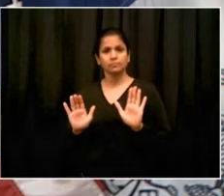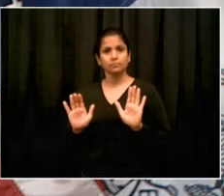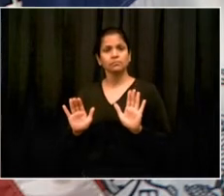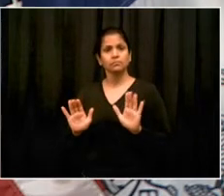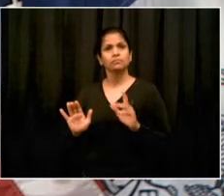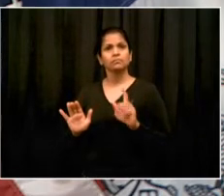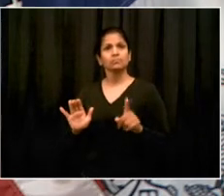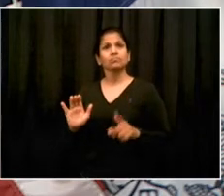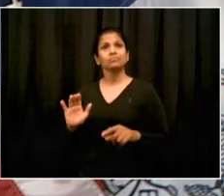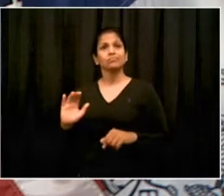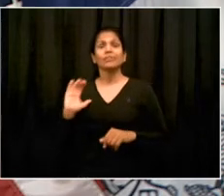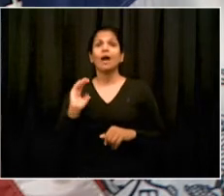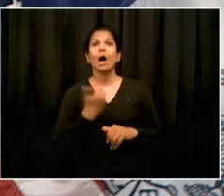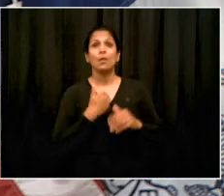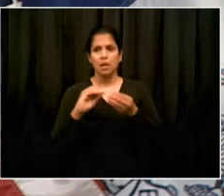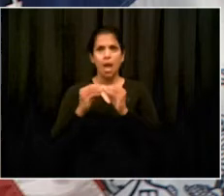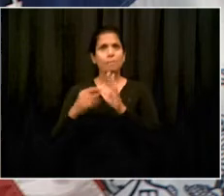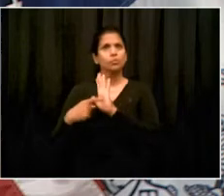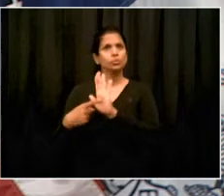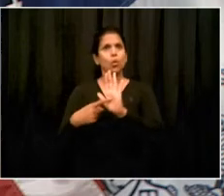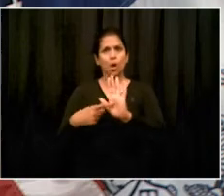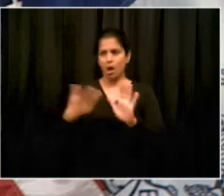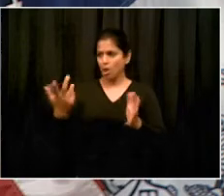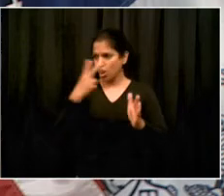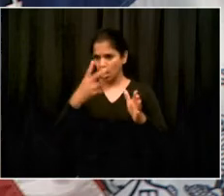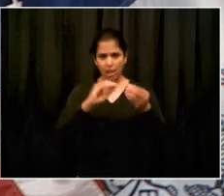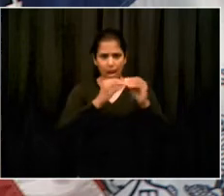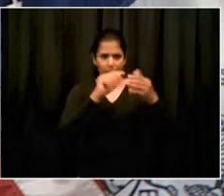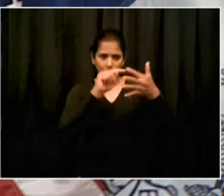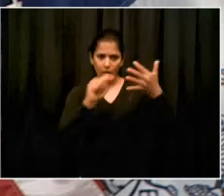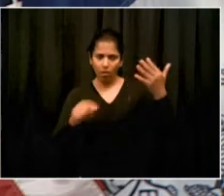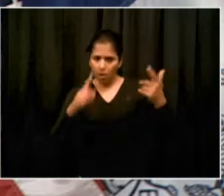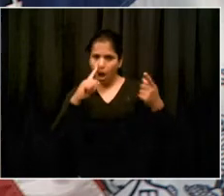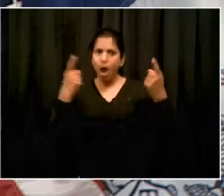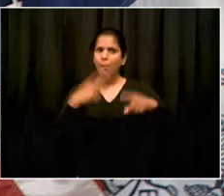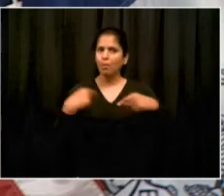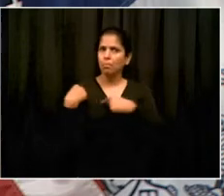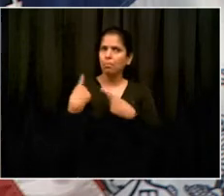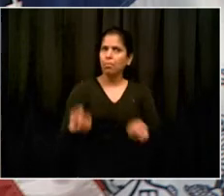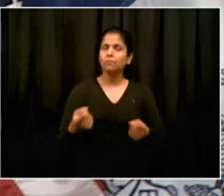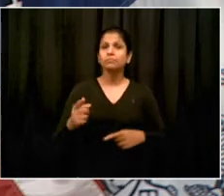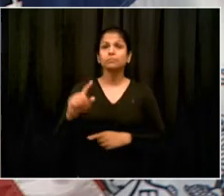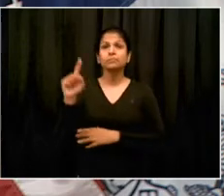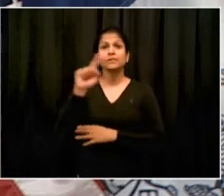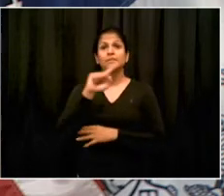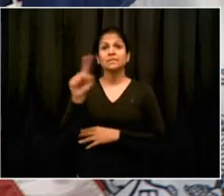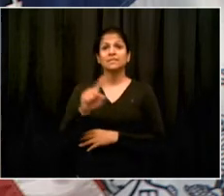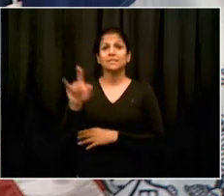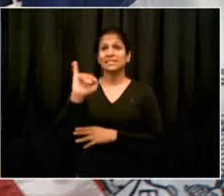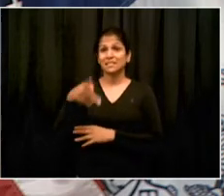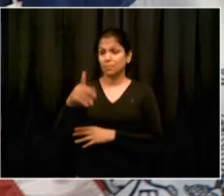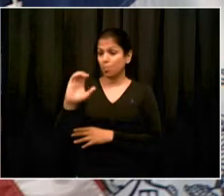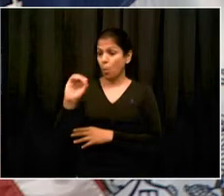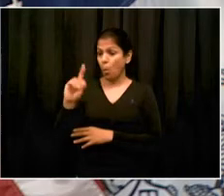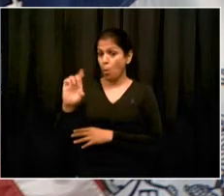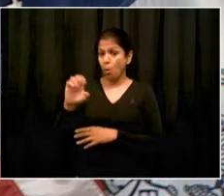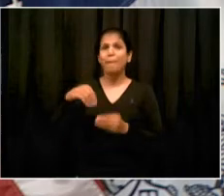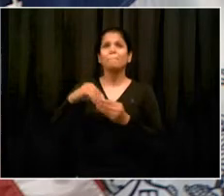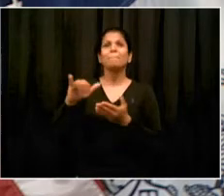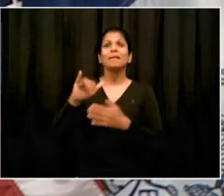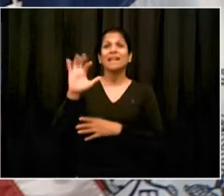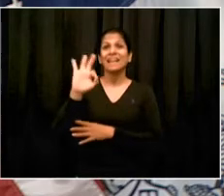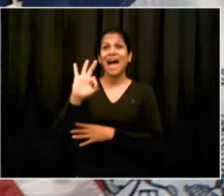9 zip codes out of 146 in New York City. So the geography is very specific. This is not like what we've seen